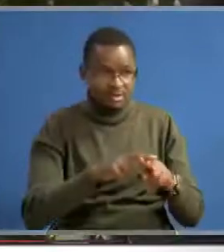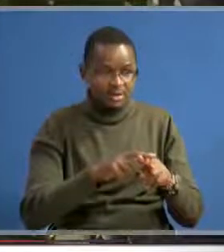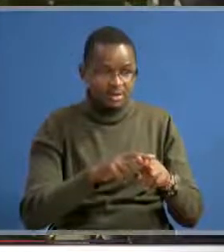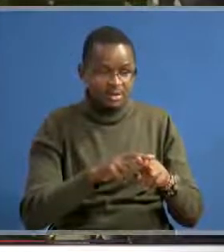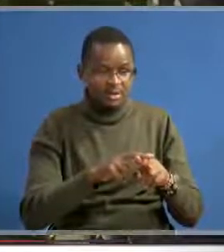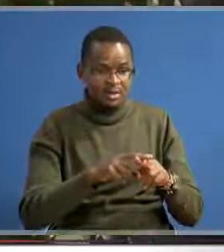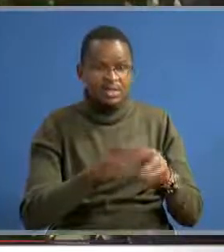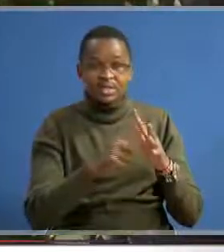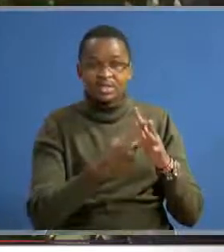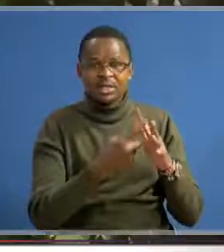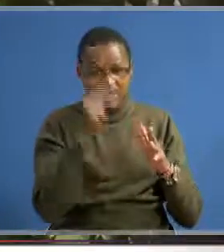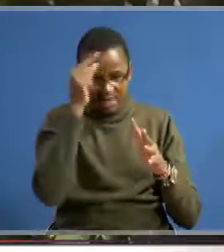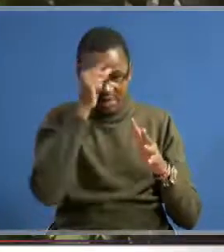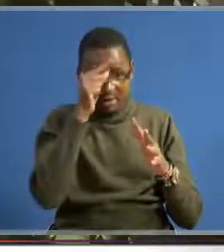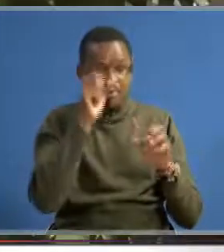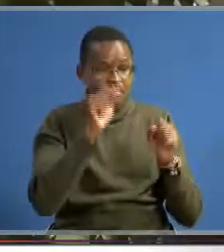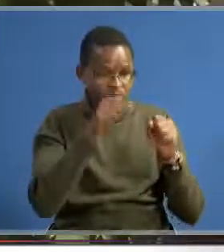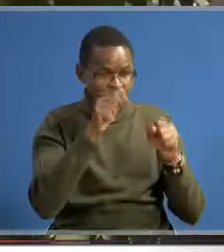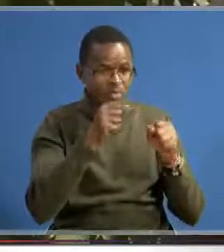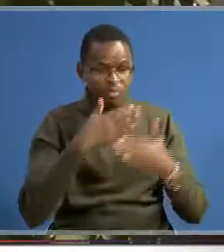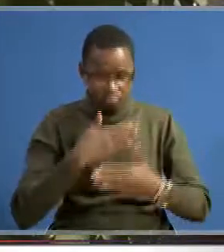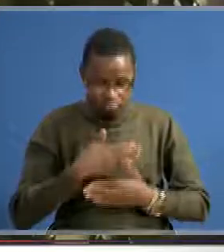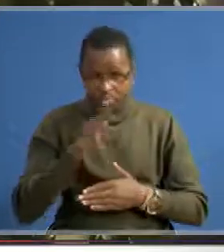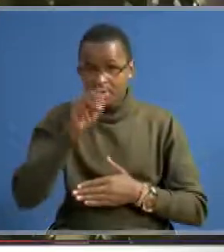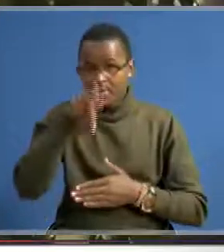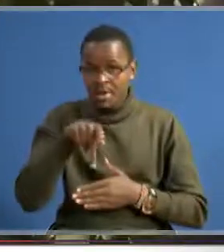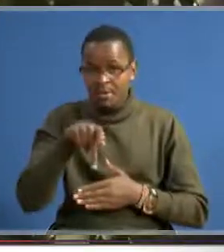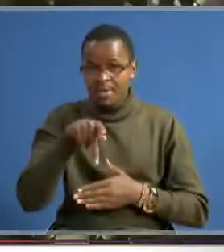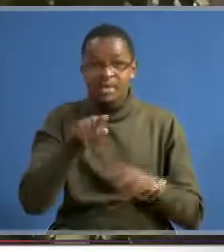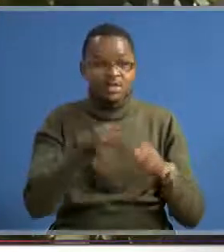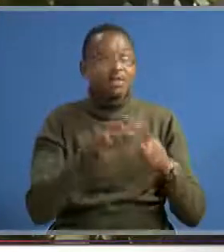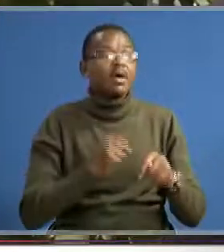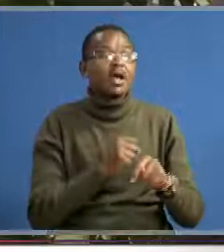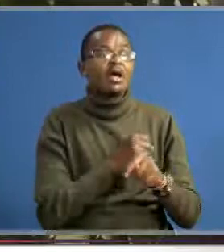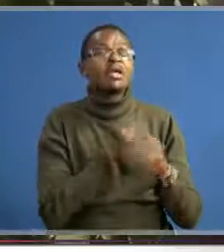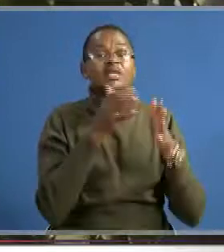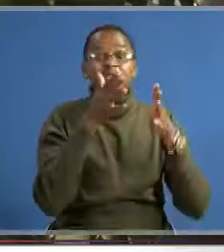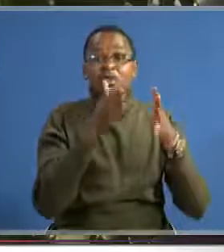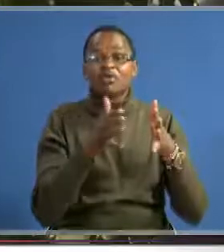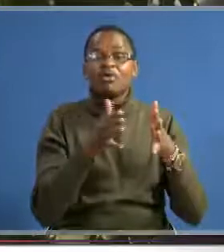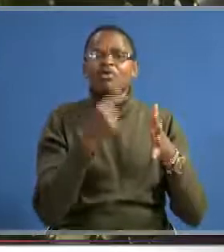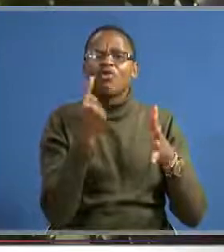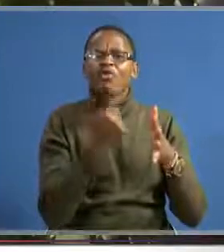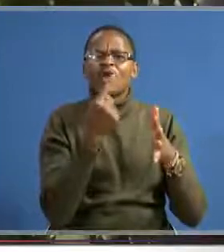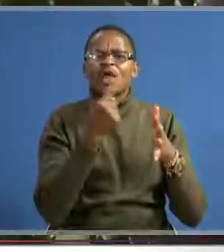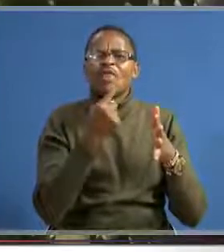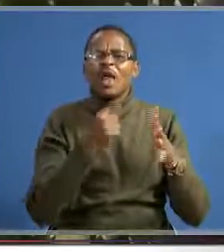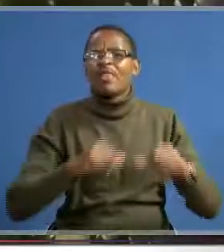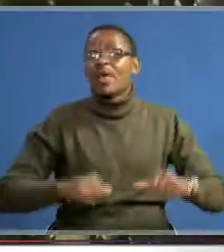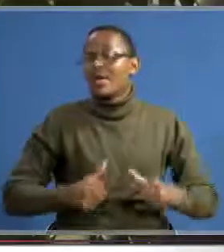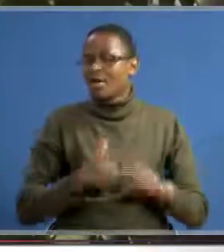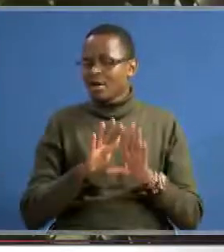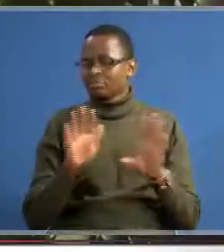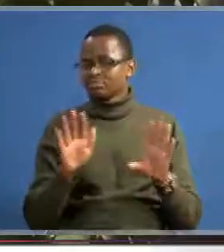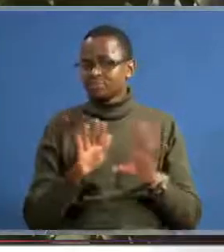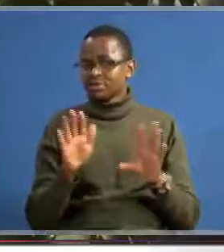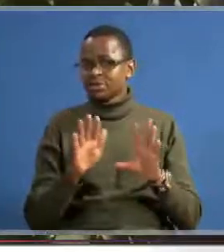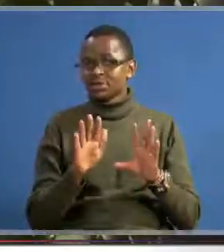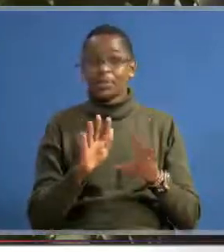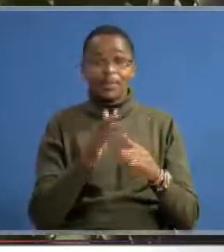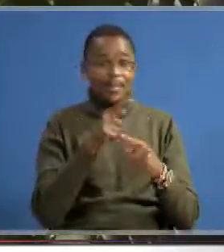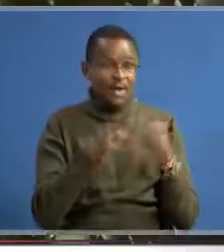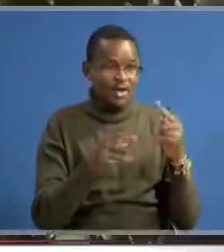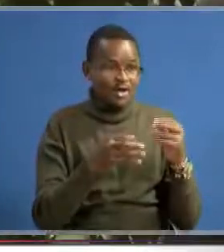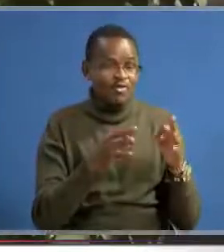here. A governor can run for MP. A governor can run for Senate. It's only their egos that tell them not to. But if you're truly a